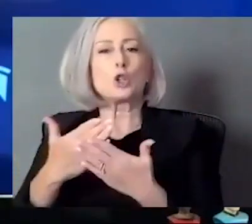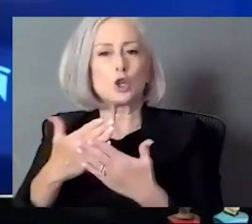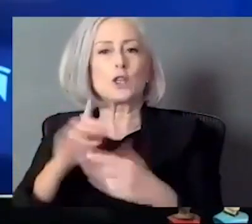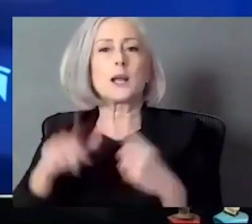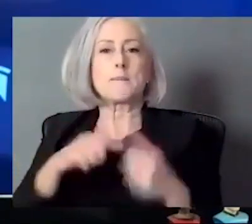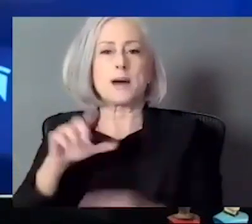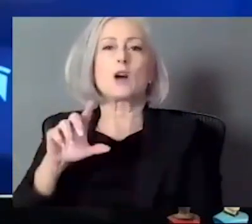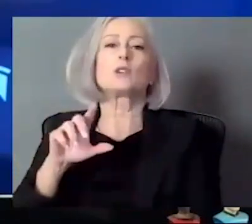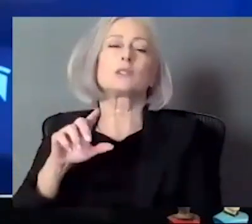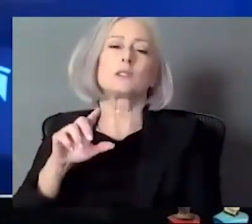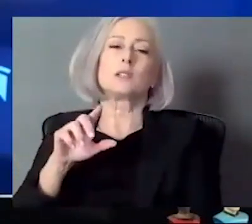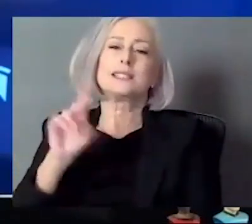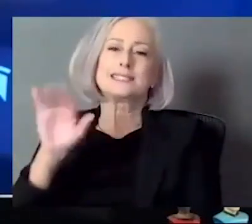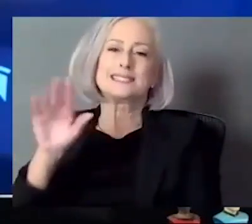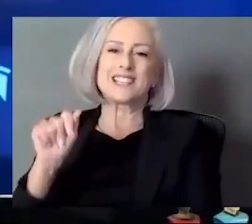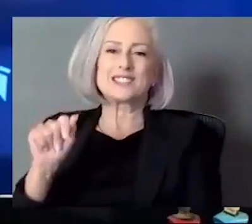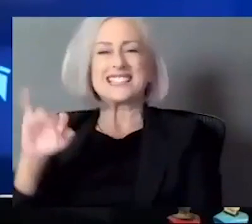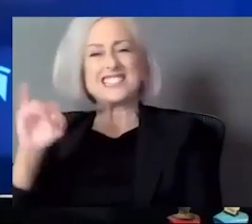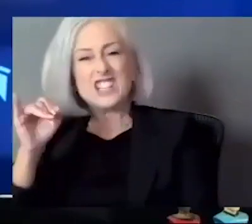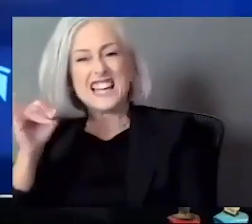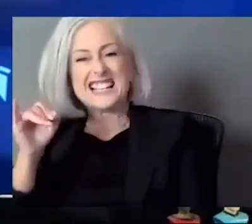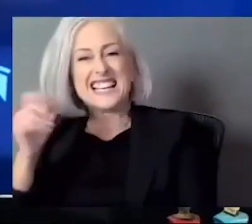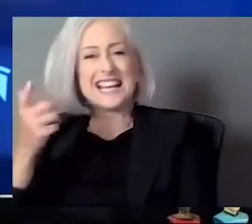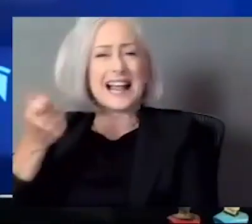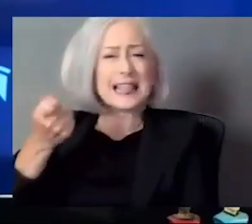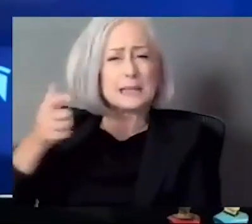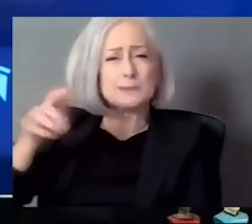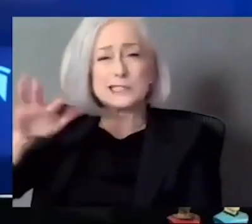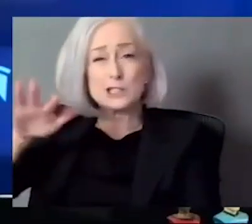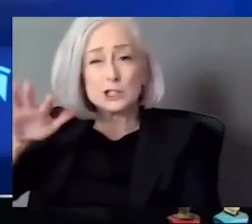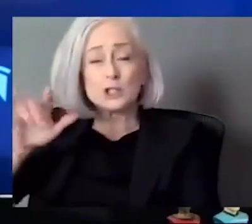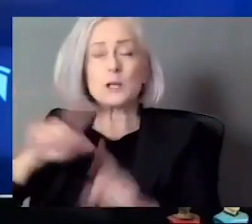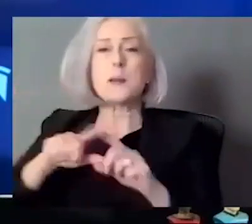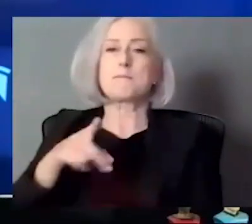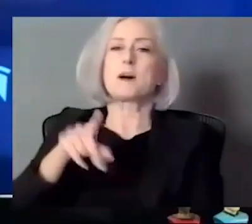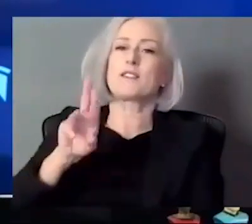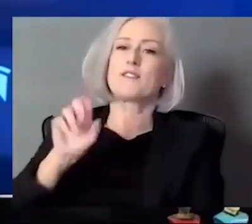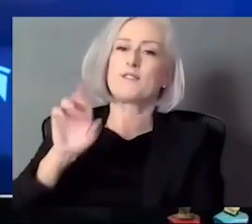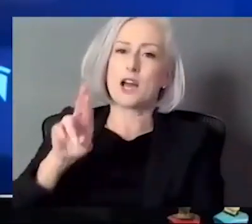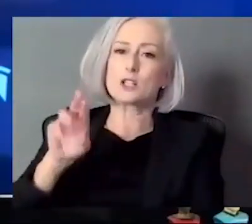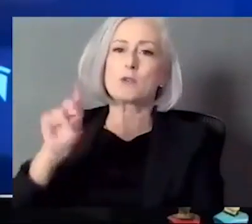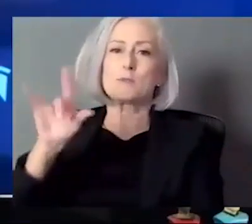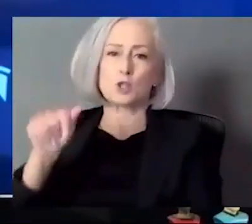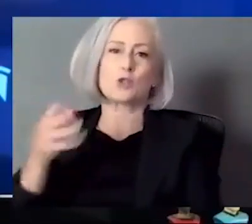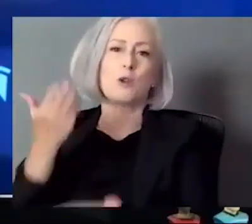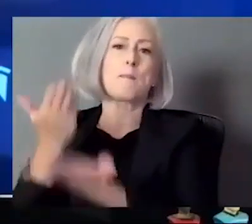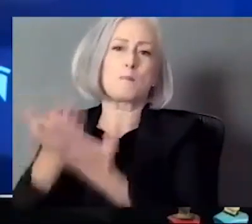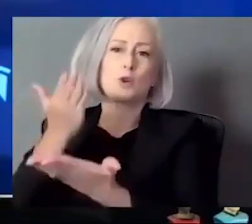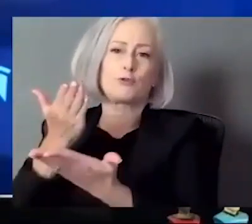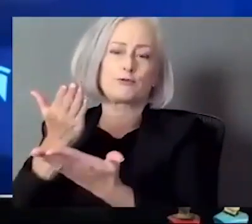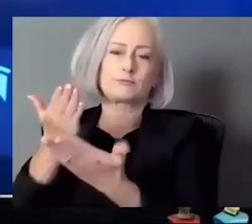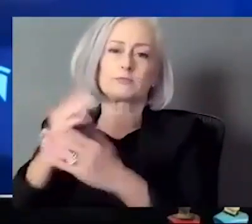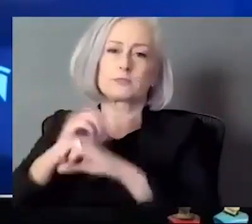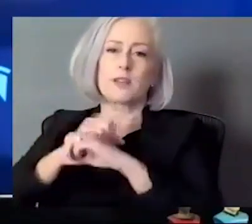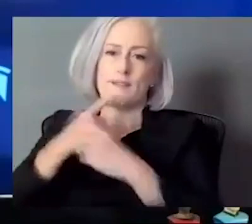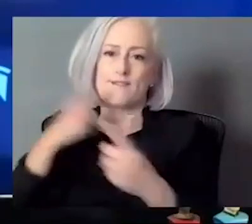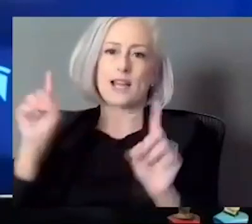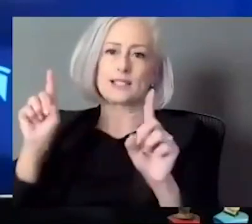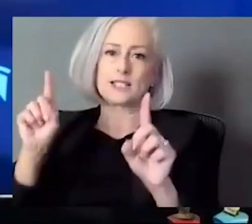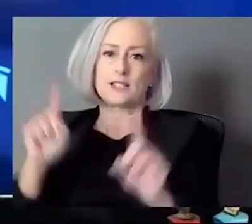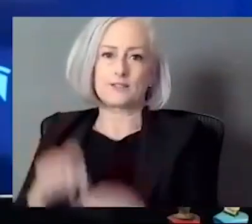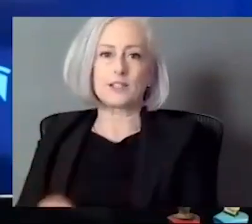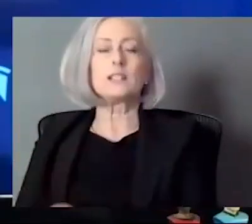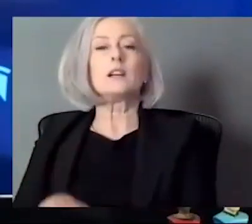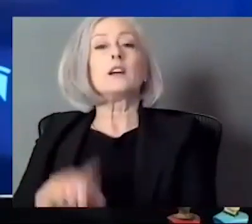earlier and probably premature, but the Pfizer and the Moderna ones are clearly proven. The first shot is good. The second shot's where you get to 89